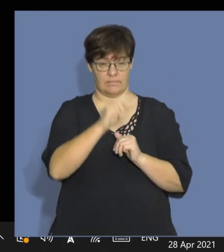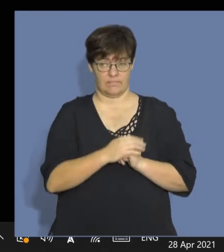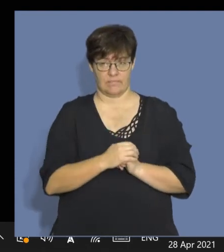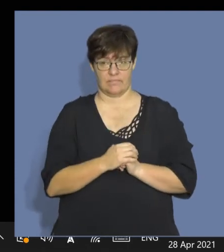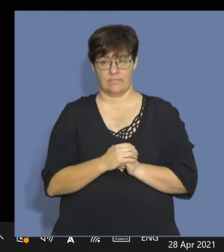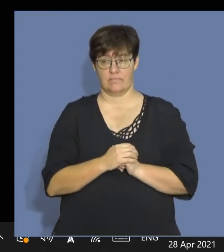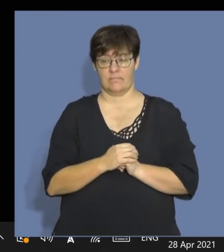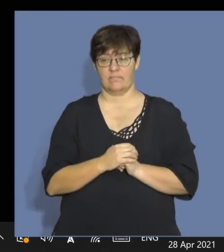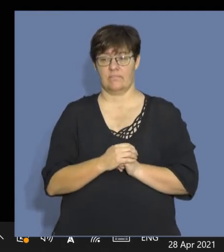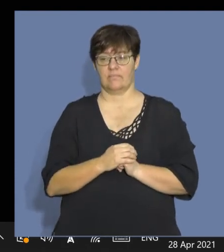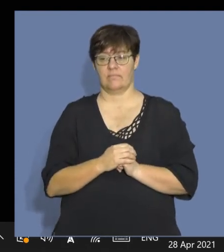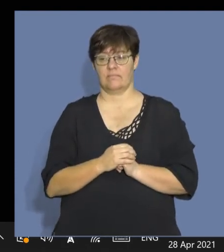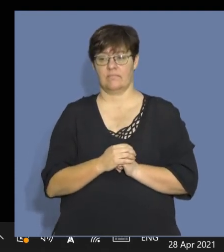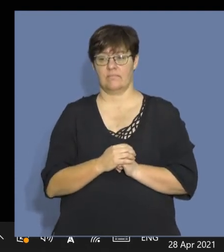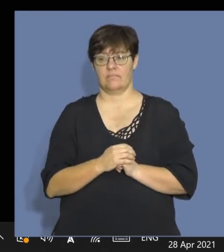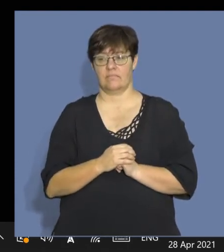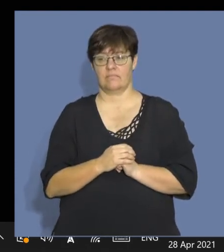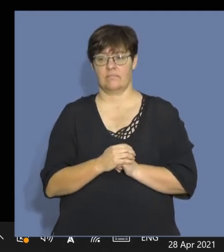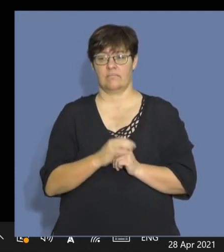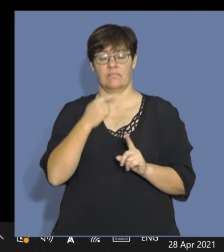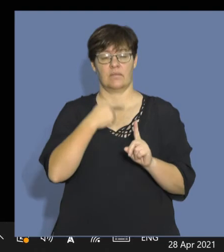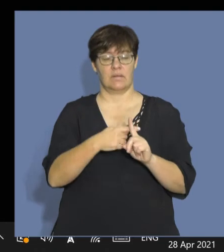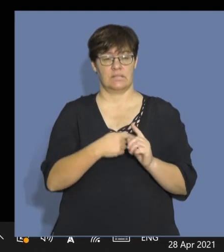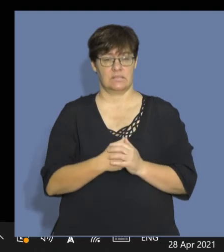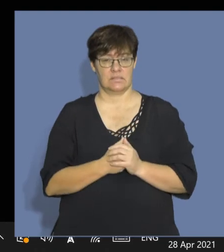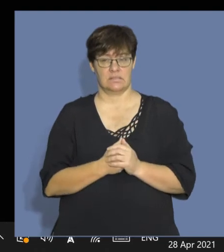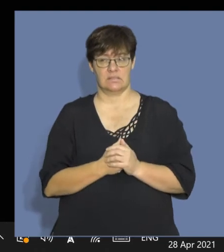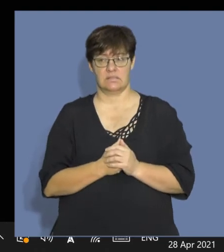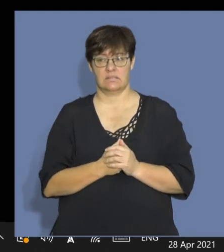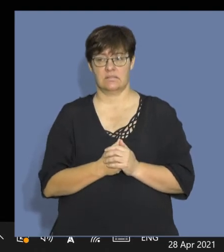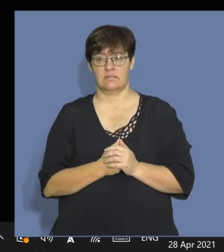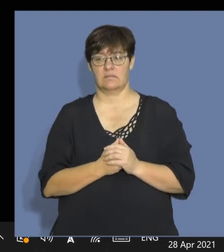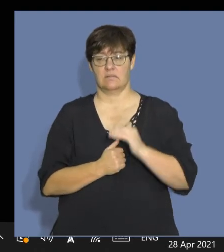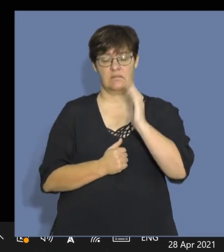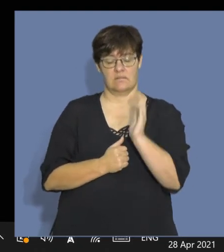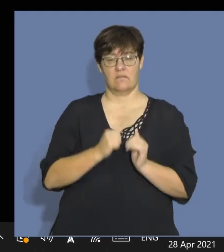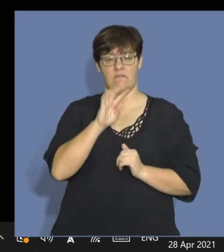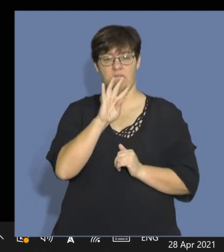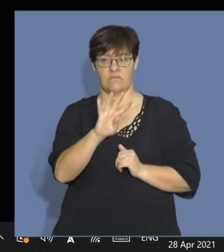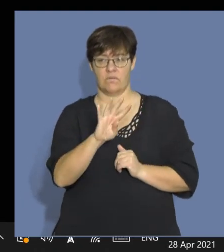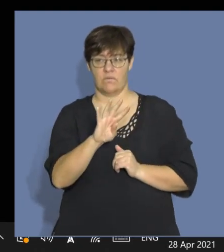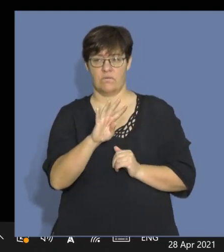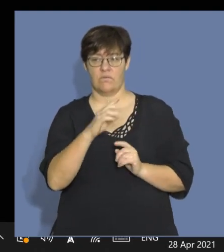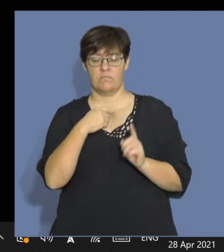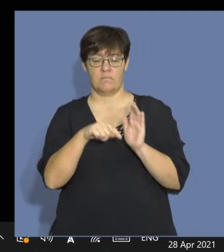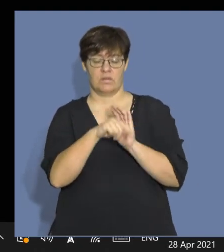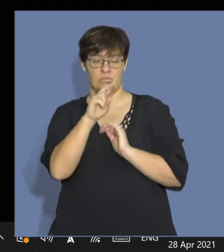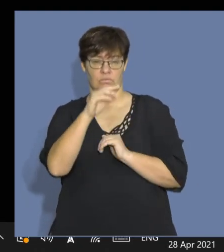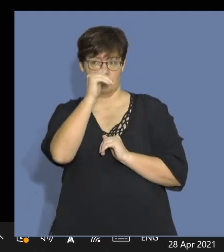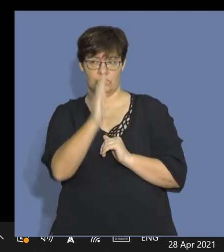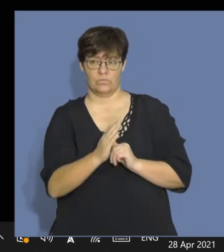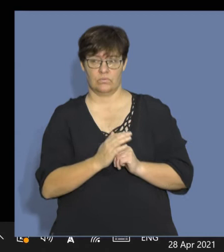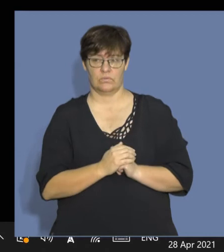that. And then I'm going to add, I'm going to go the y values